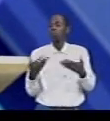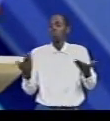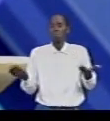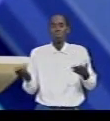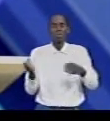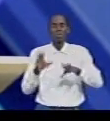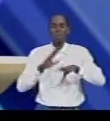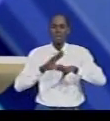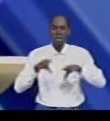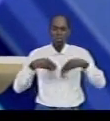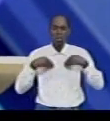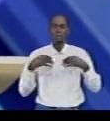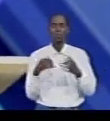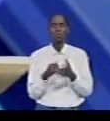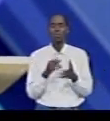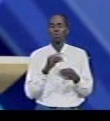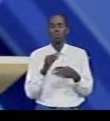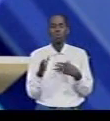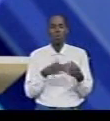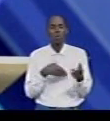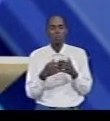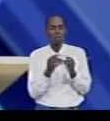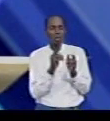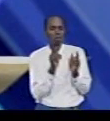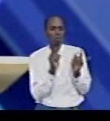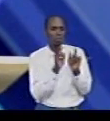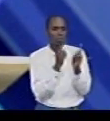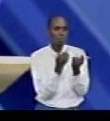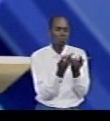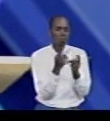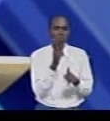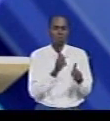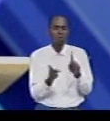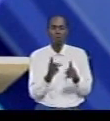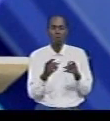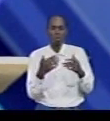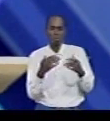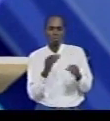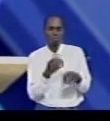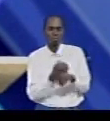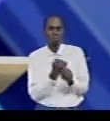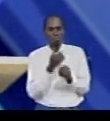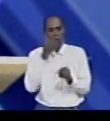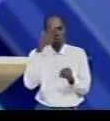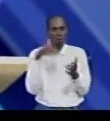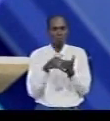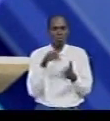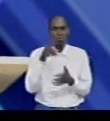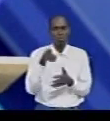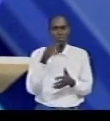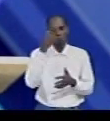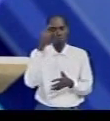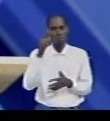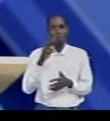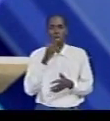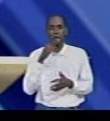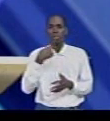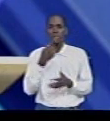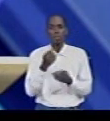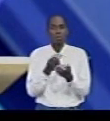matter what negative impression they form about you, you must hold on. Beware of